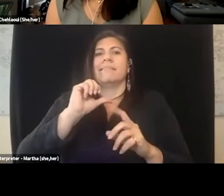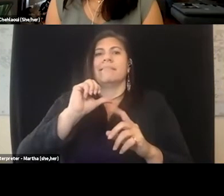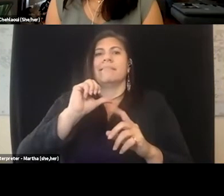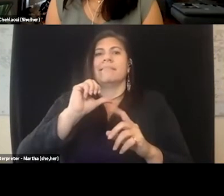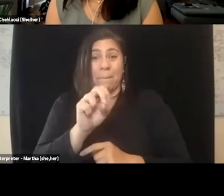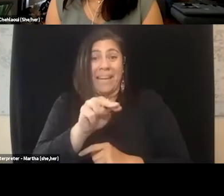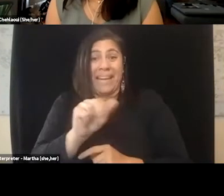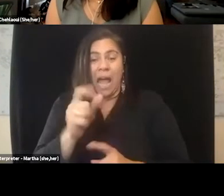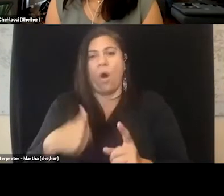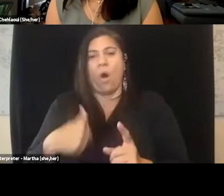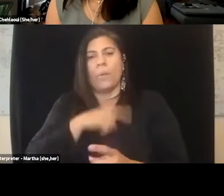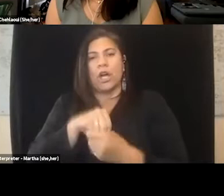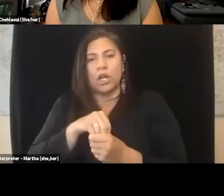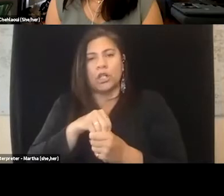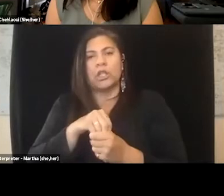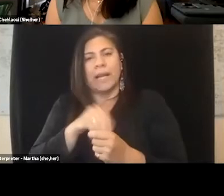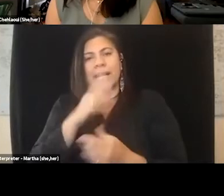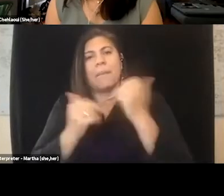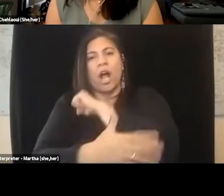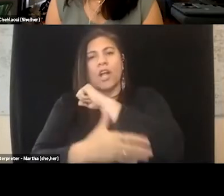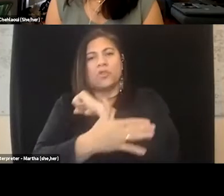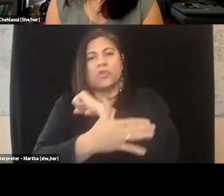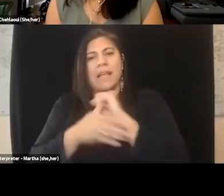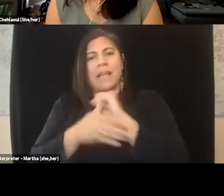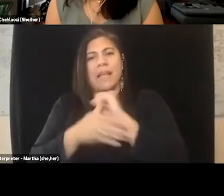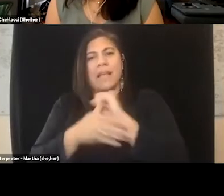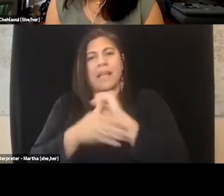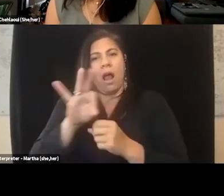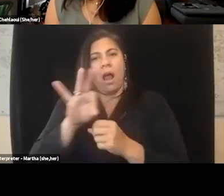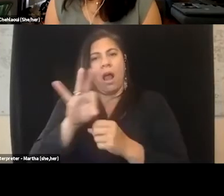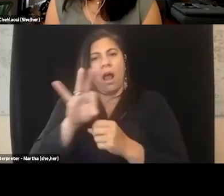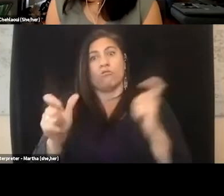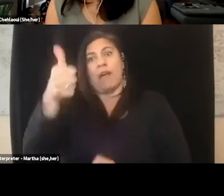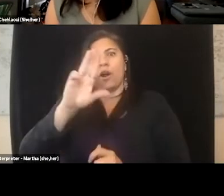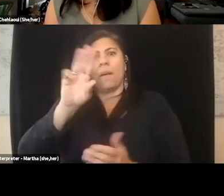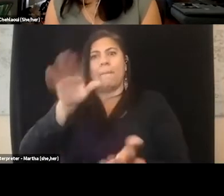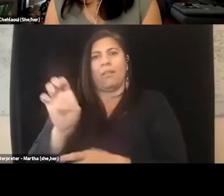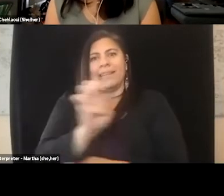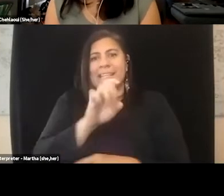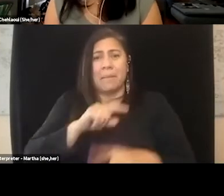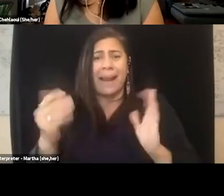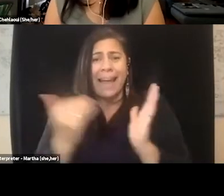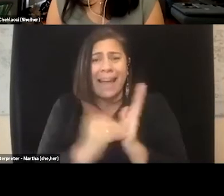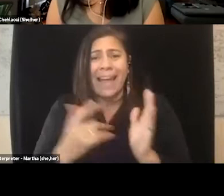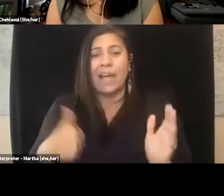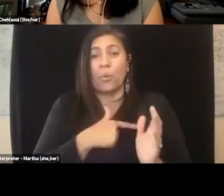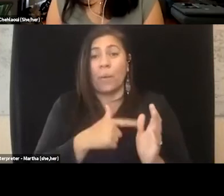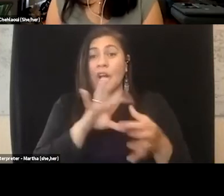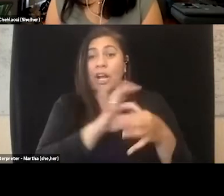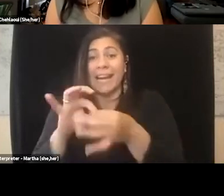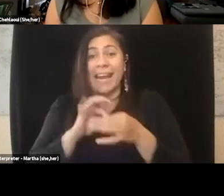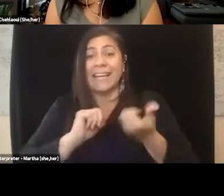countries that were part of the greater Middle East. It's because we are all connected through the same kind of story, which is we